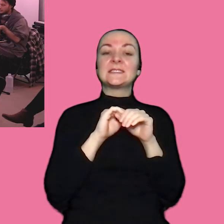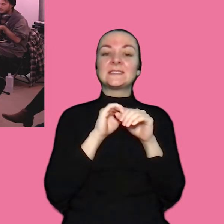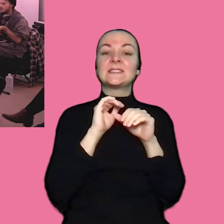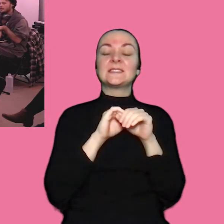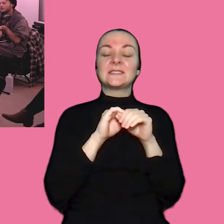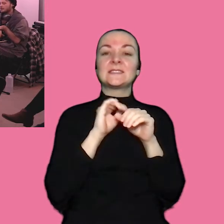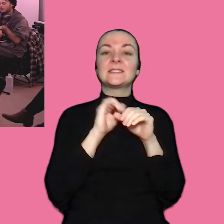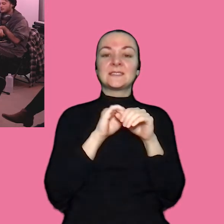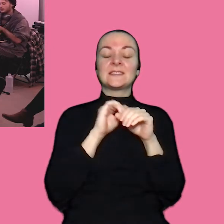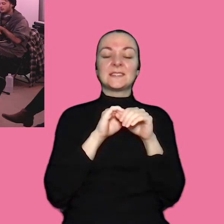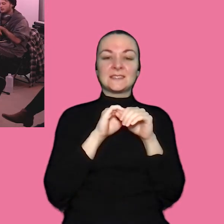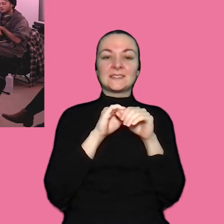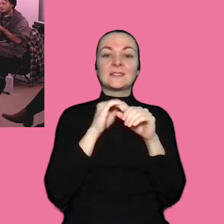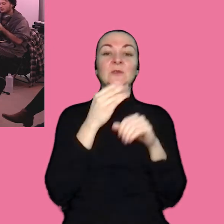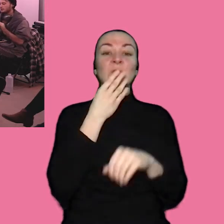in